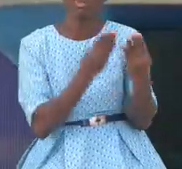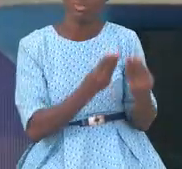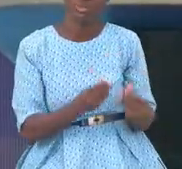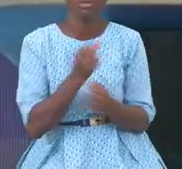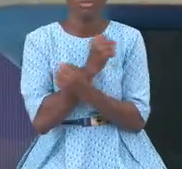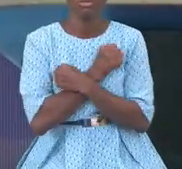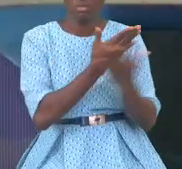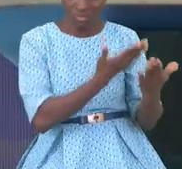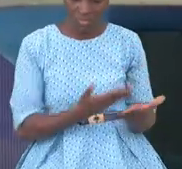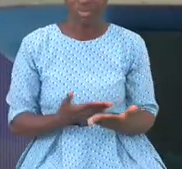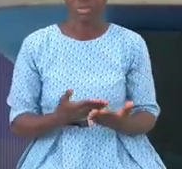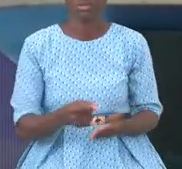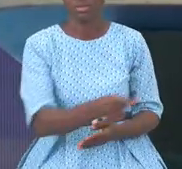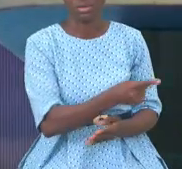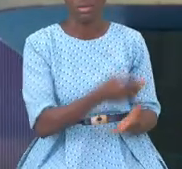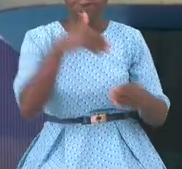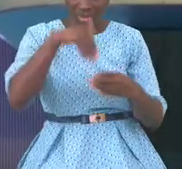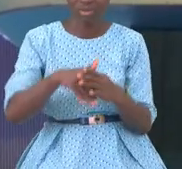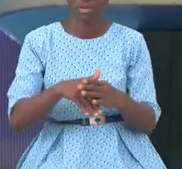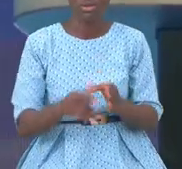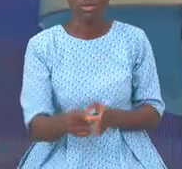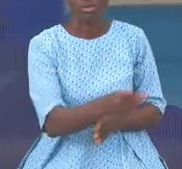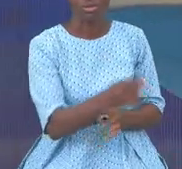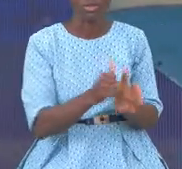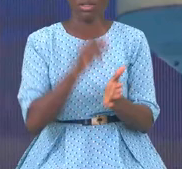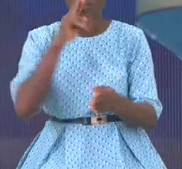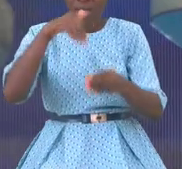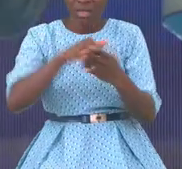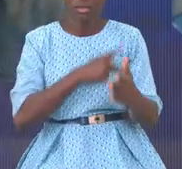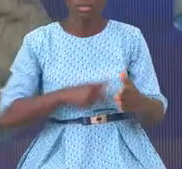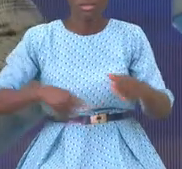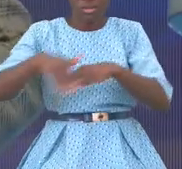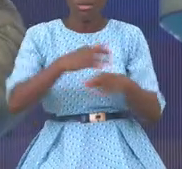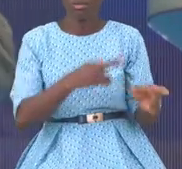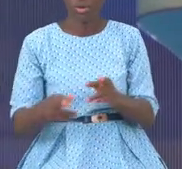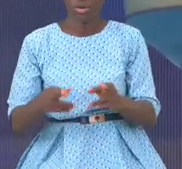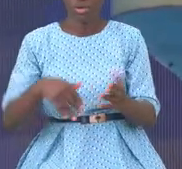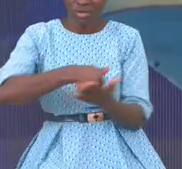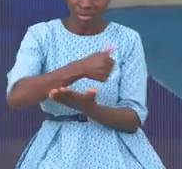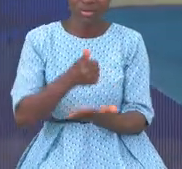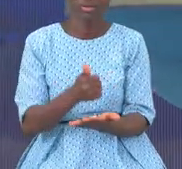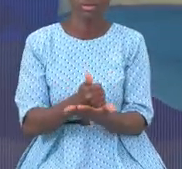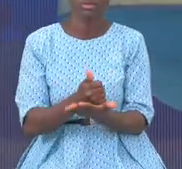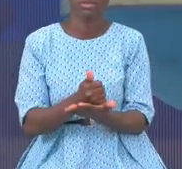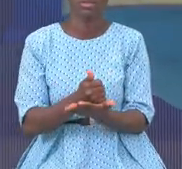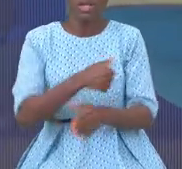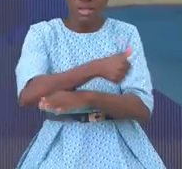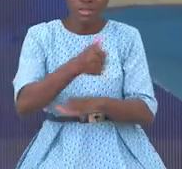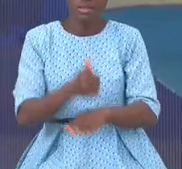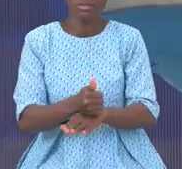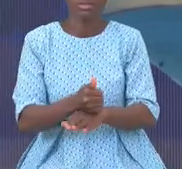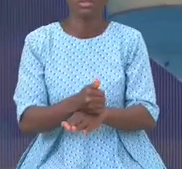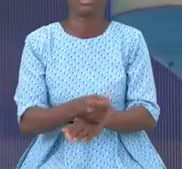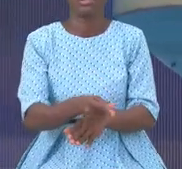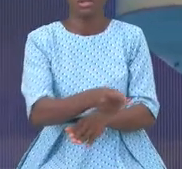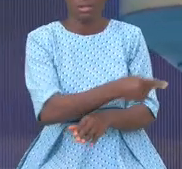establish them. Amen. Bless everyone today, here, there, everywhere, online, radio,